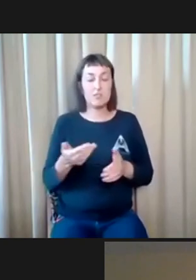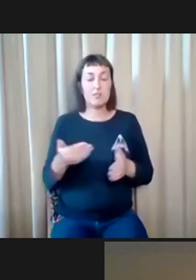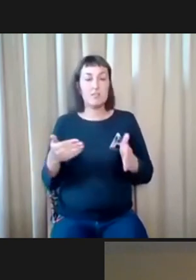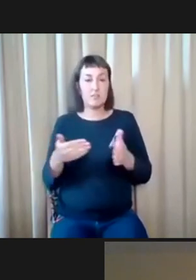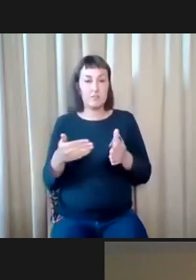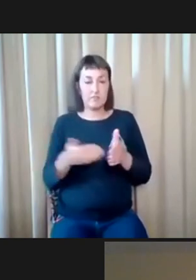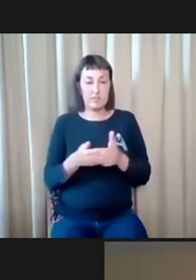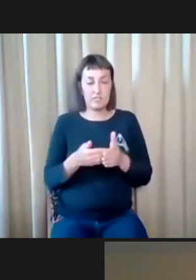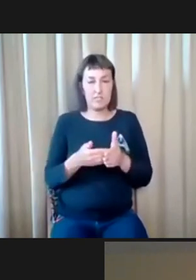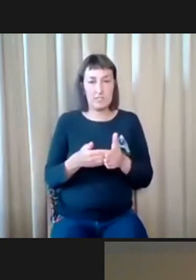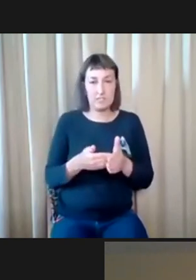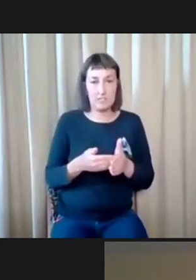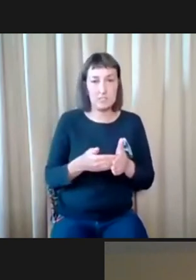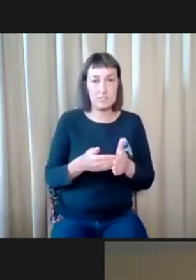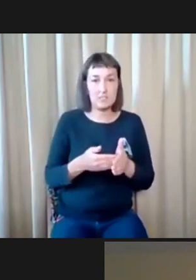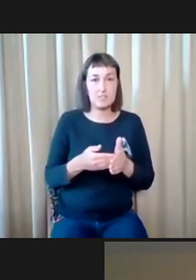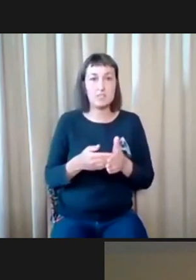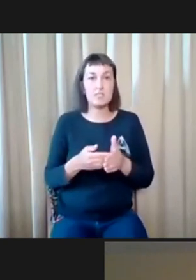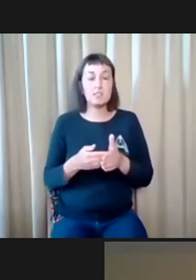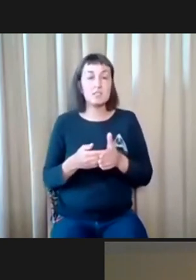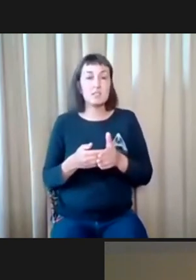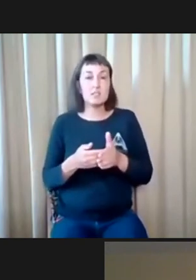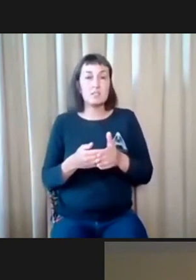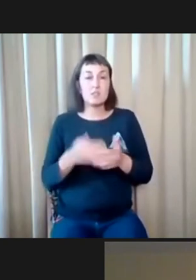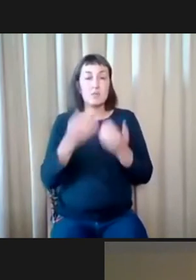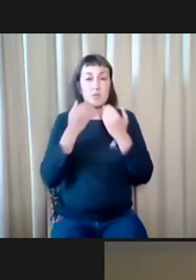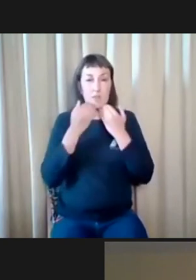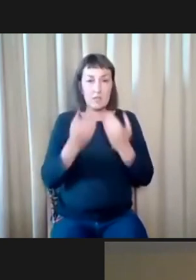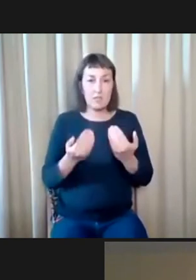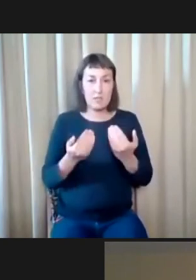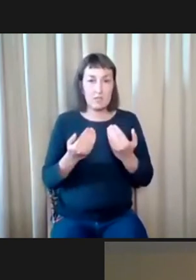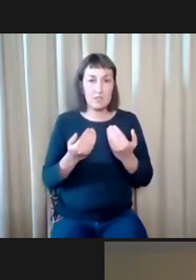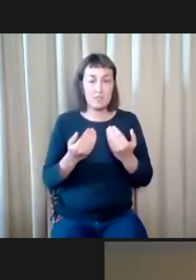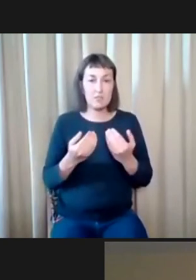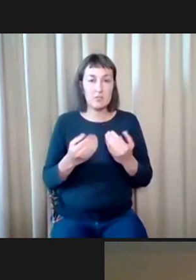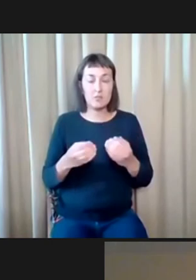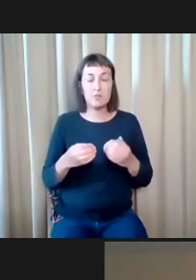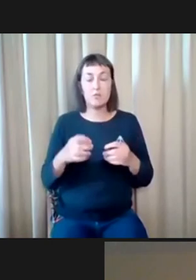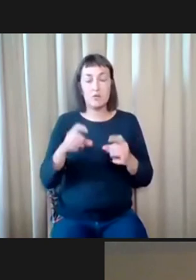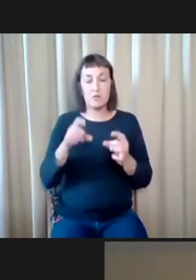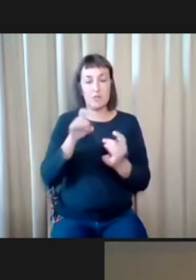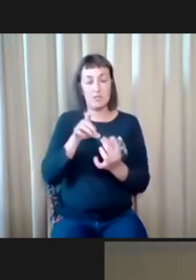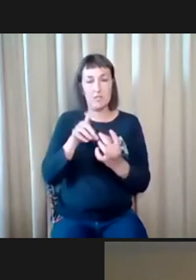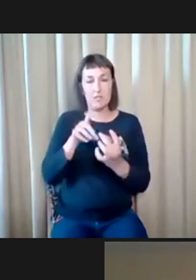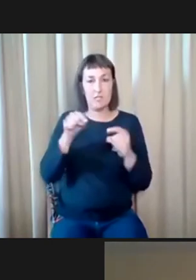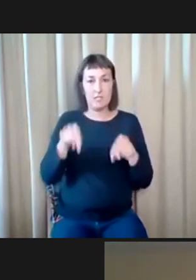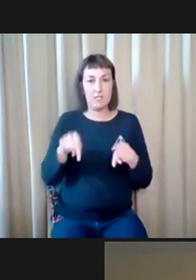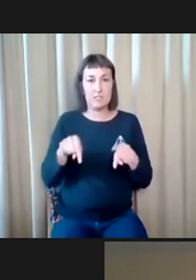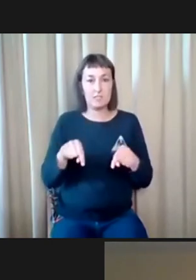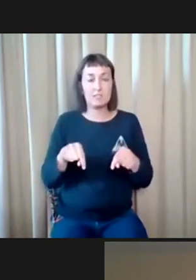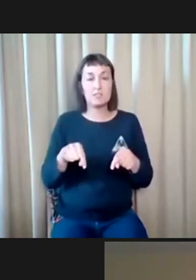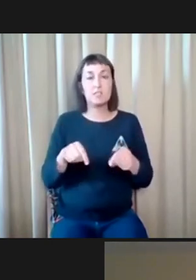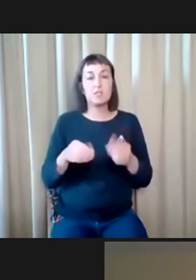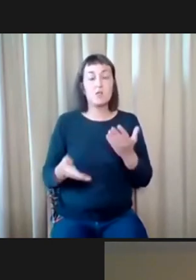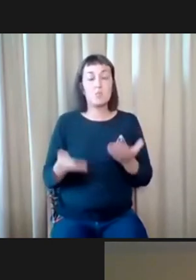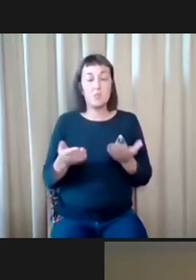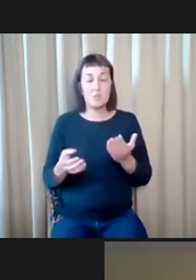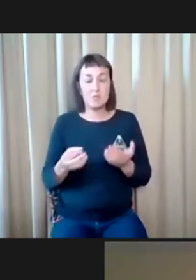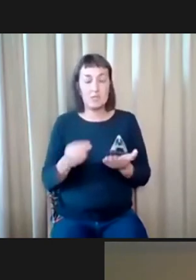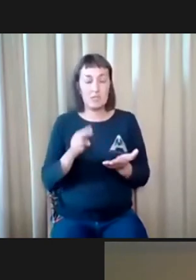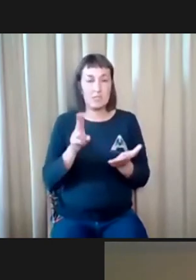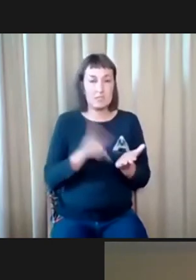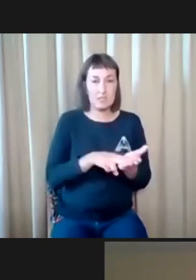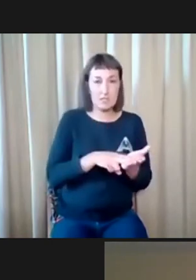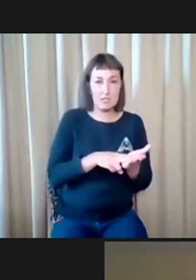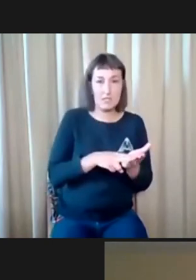so. So thank you very much. We've dropped all the links into the comments. Hopefully you'll get lots of signups from people with willing to join the